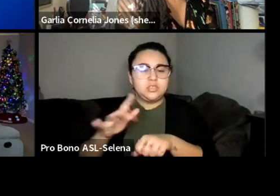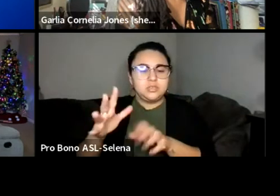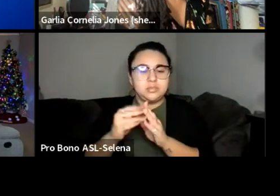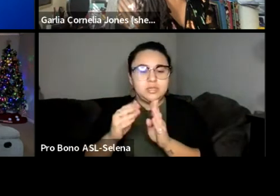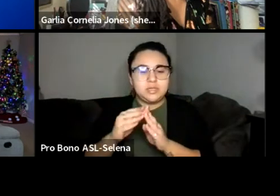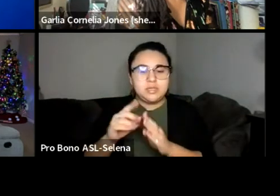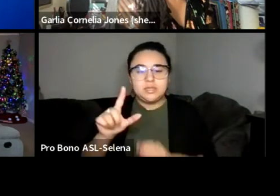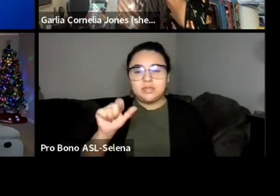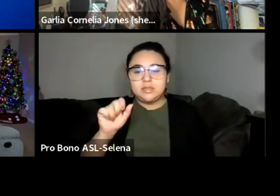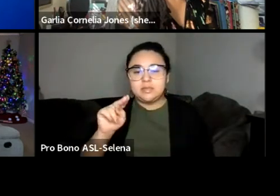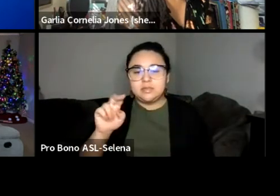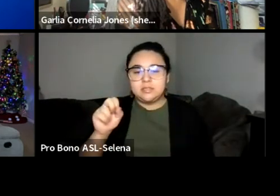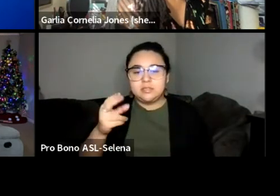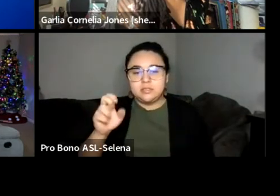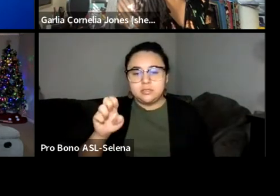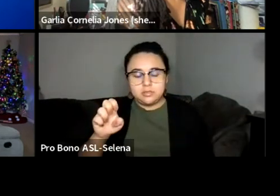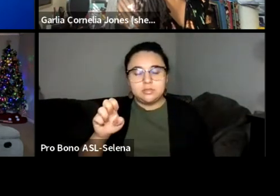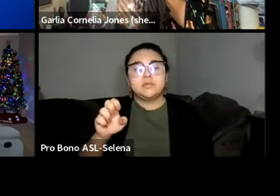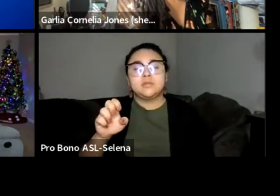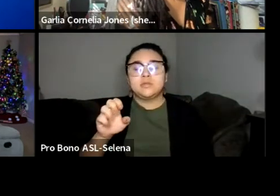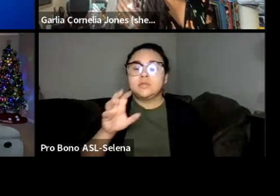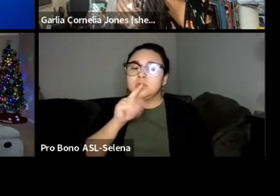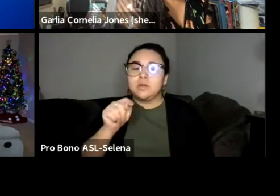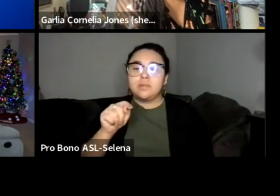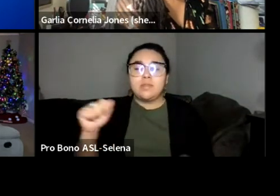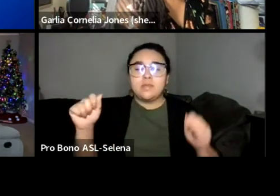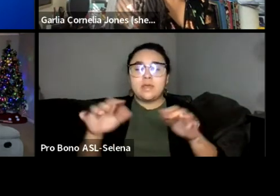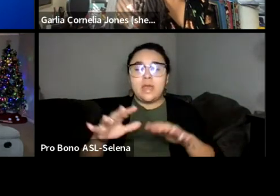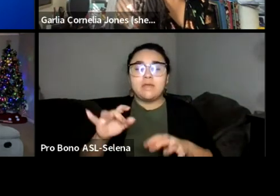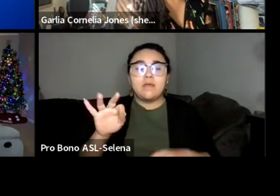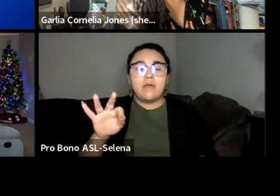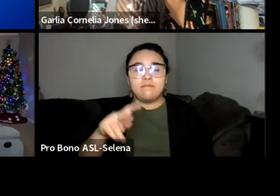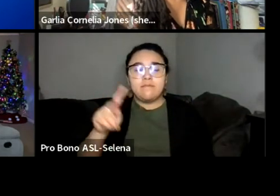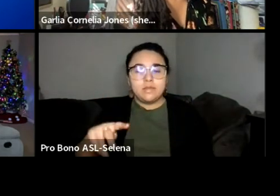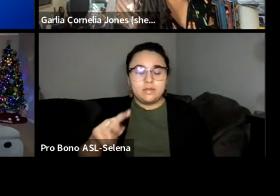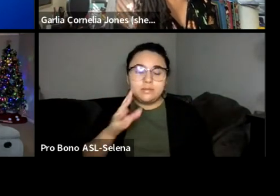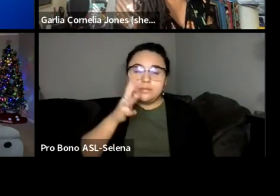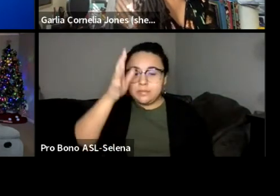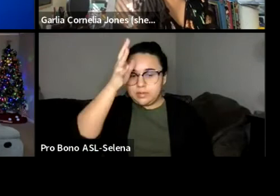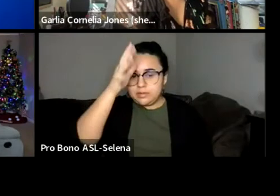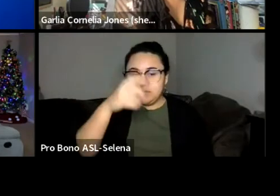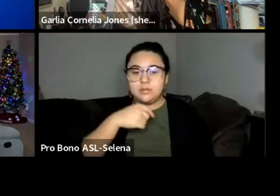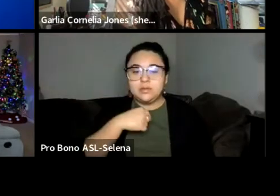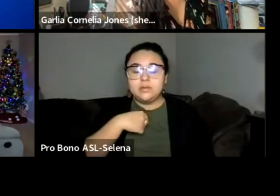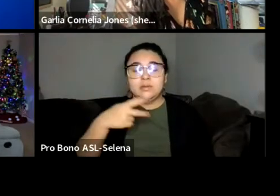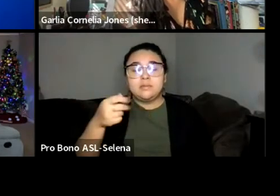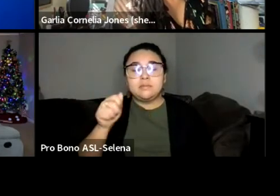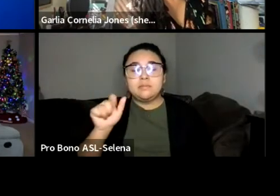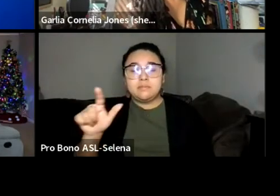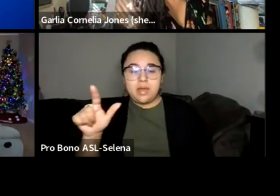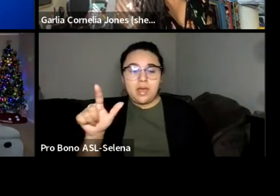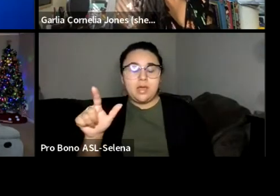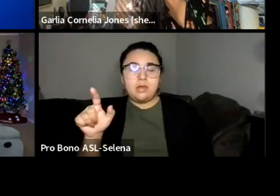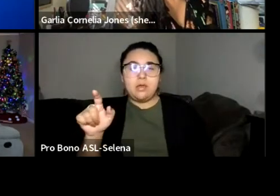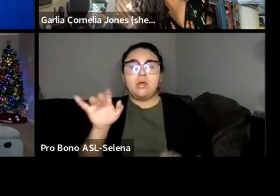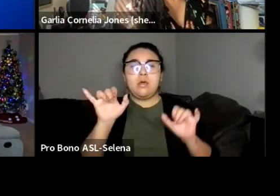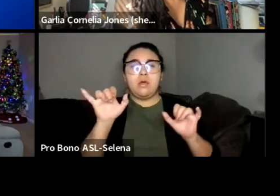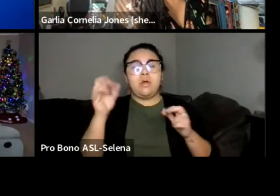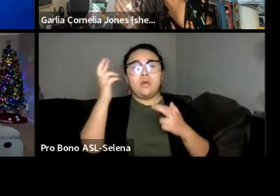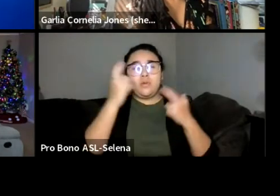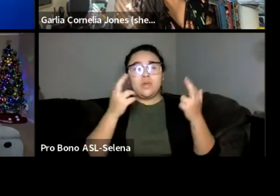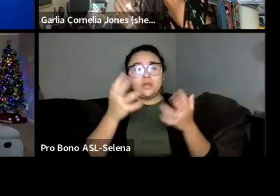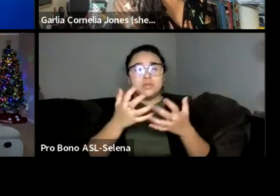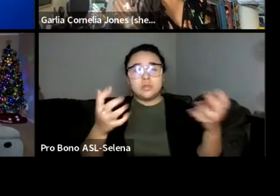that Lanisha was talking about, the gathering in Philadelphia of parents. And I had just, PAAL had sort of opened my eyes that there was someone